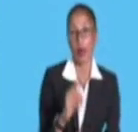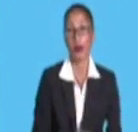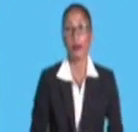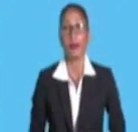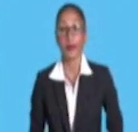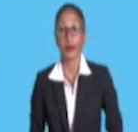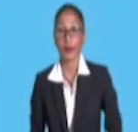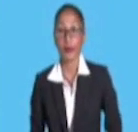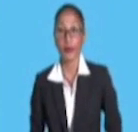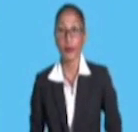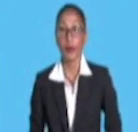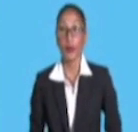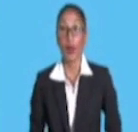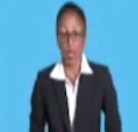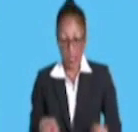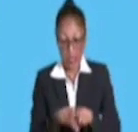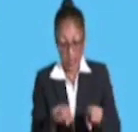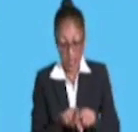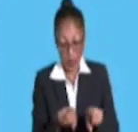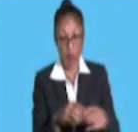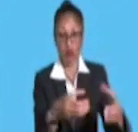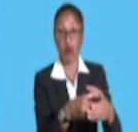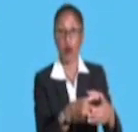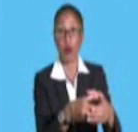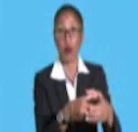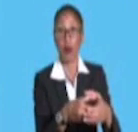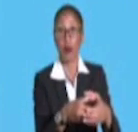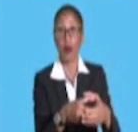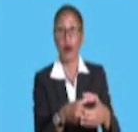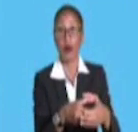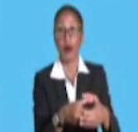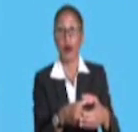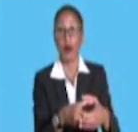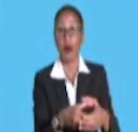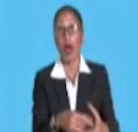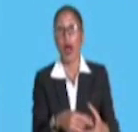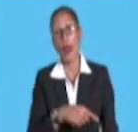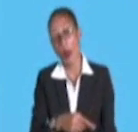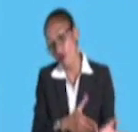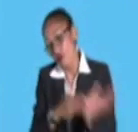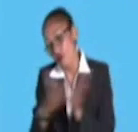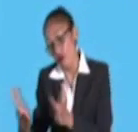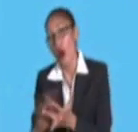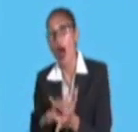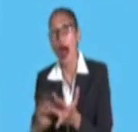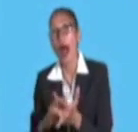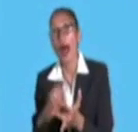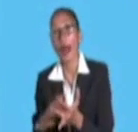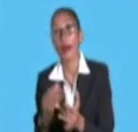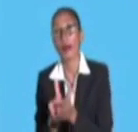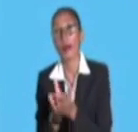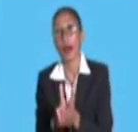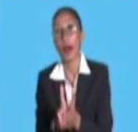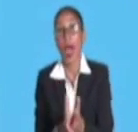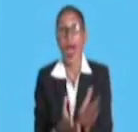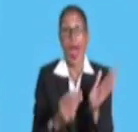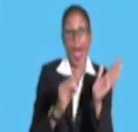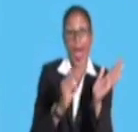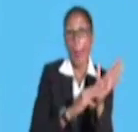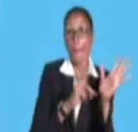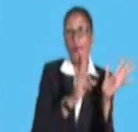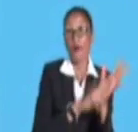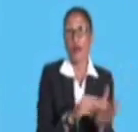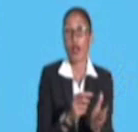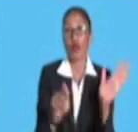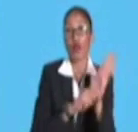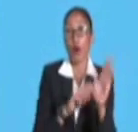services. Whilst with ferry freight services, I was seconded to Wong Shipping to their vessel MV Tovata to the